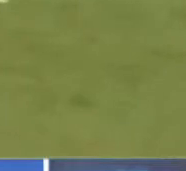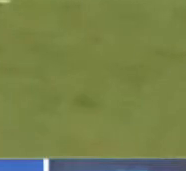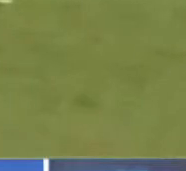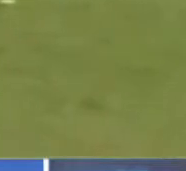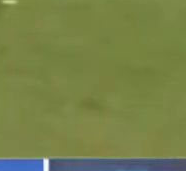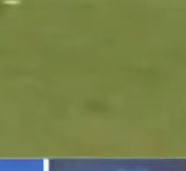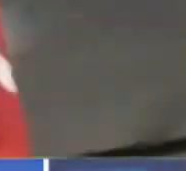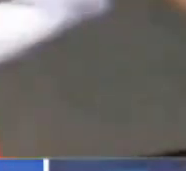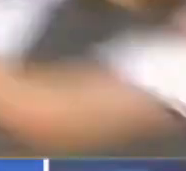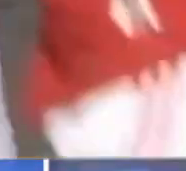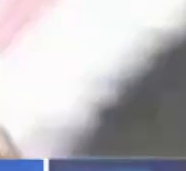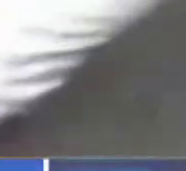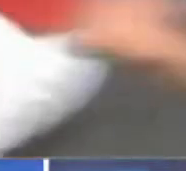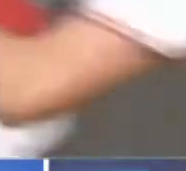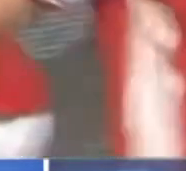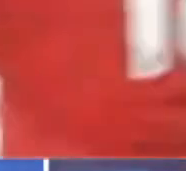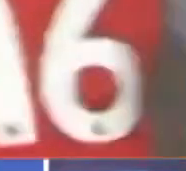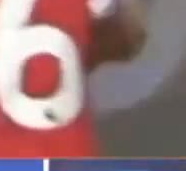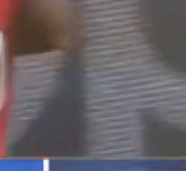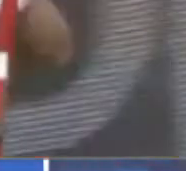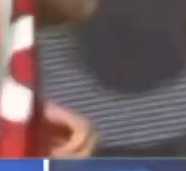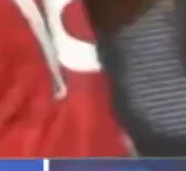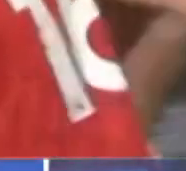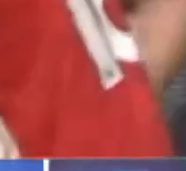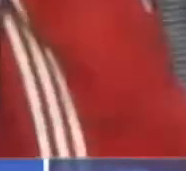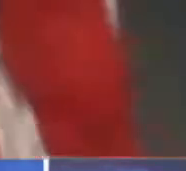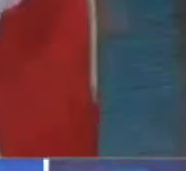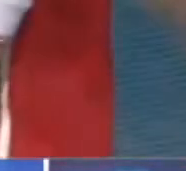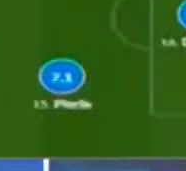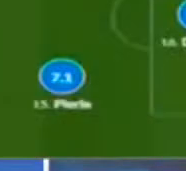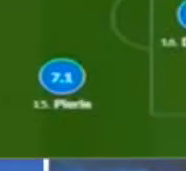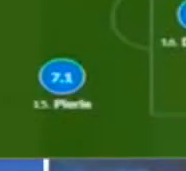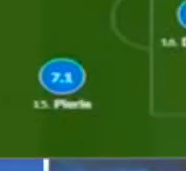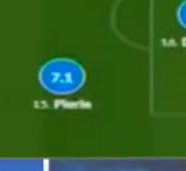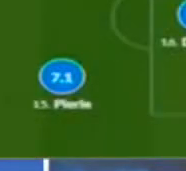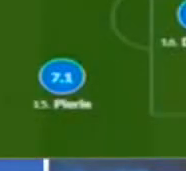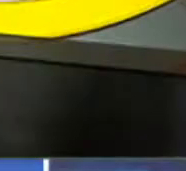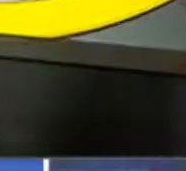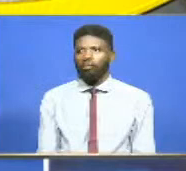absolute heartbreak for Scott Parker and for Fulham.